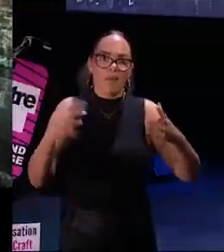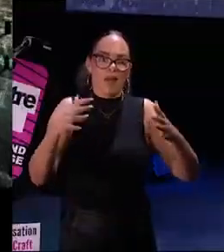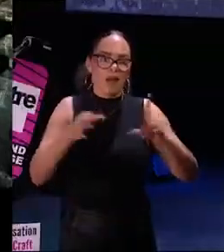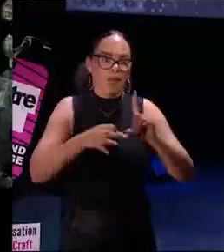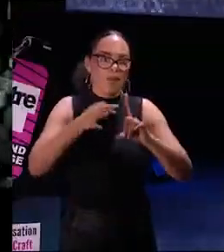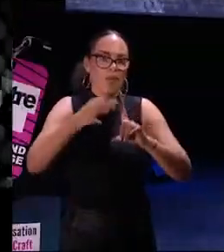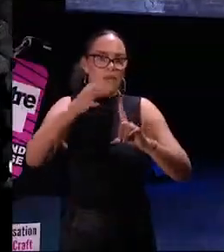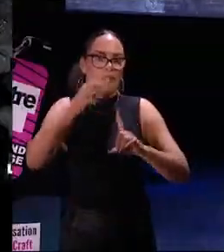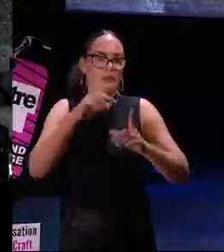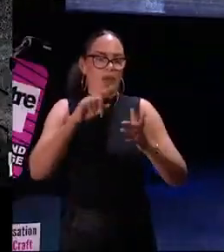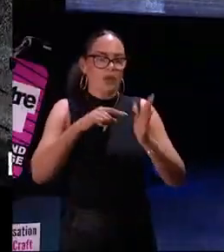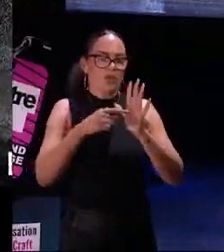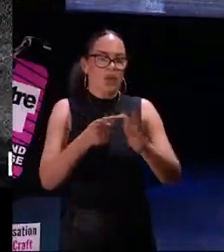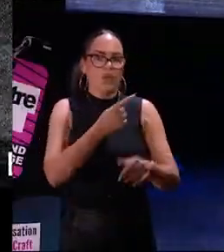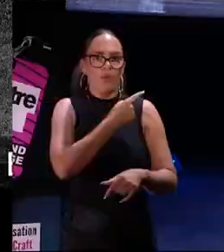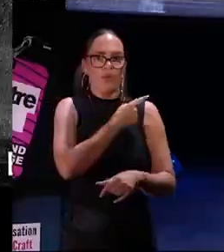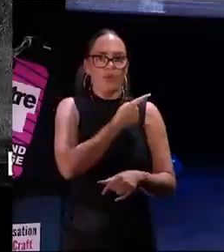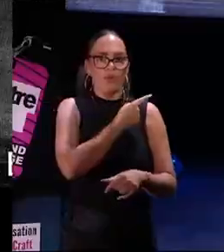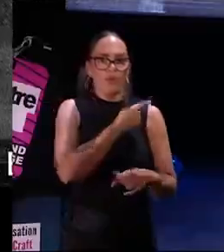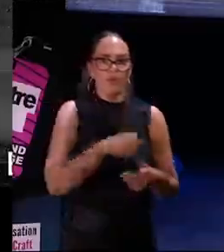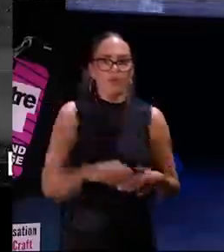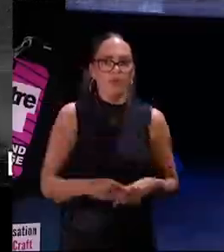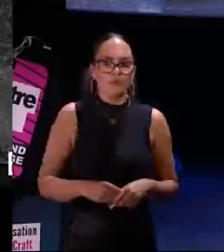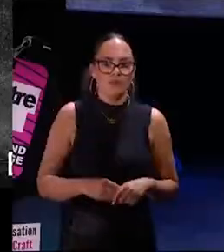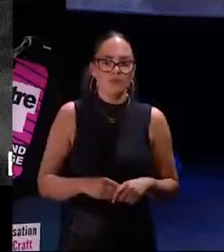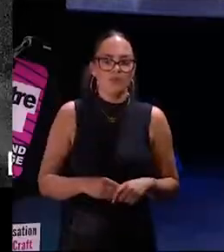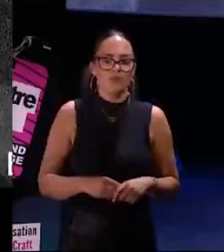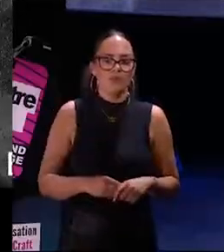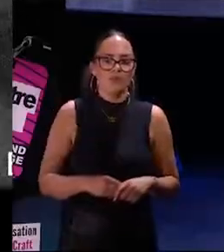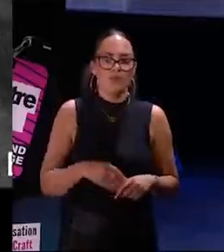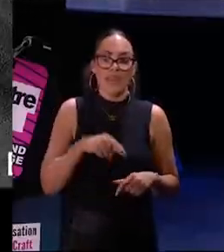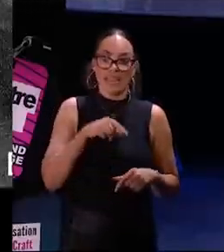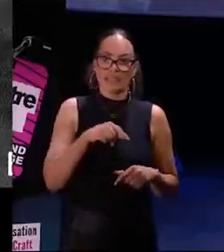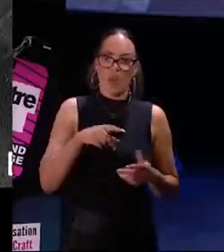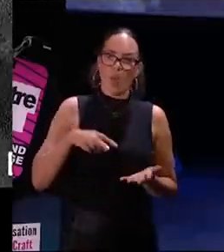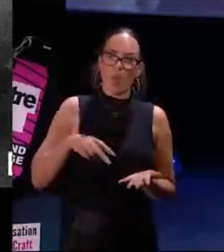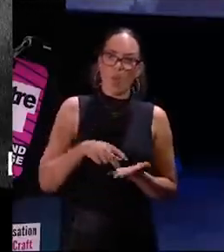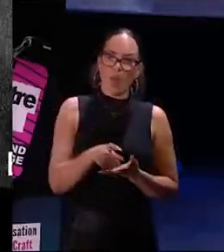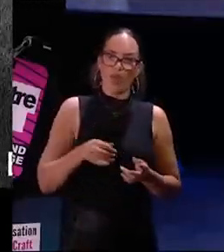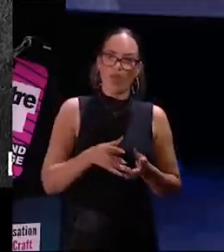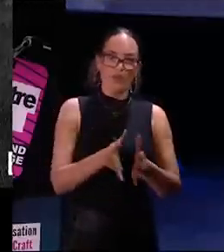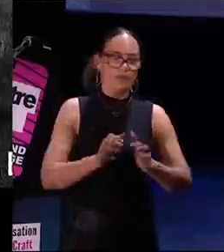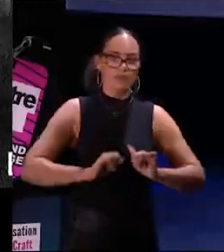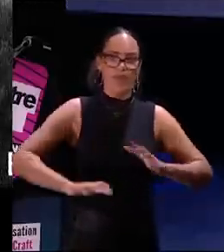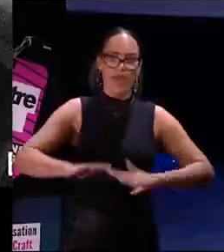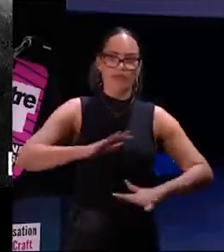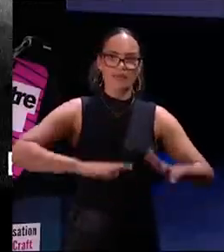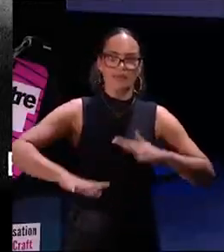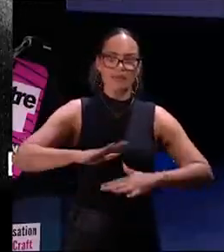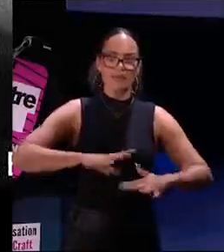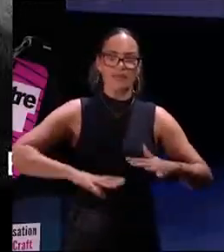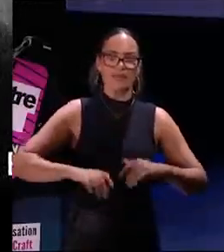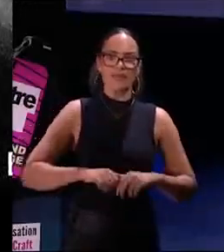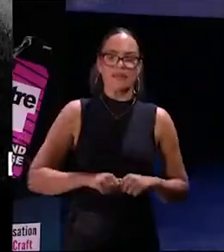if we go on to the next slide, you'll start seeing, and then another one will start running, which is another walkthrough or fly-through of a space. But basically, once you have